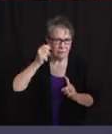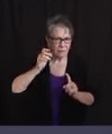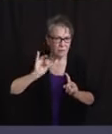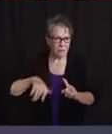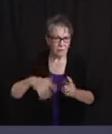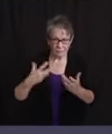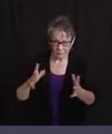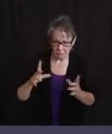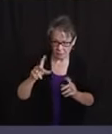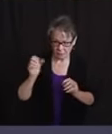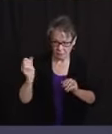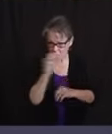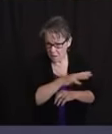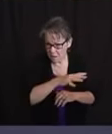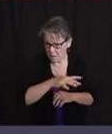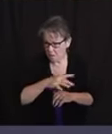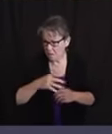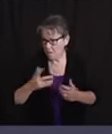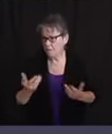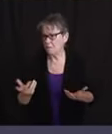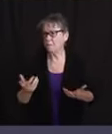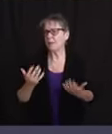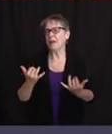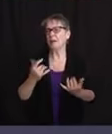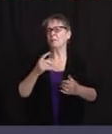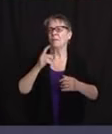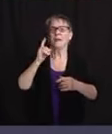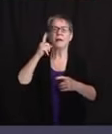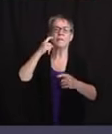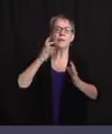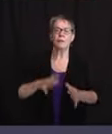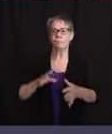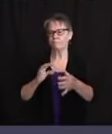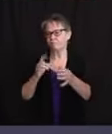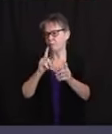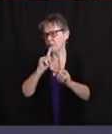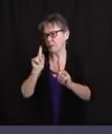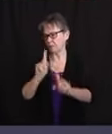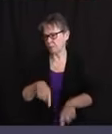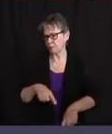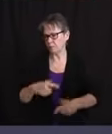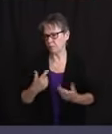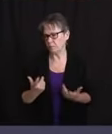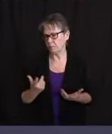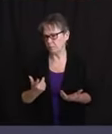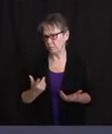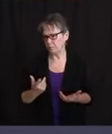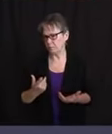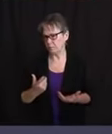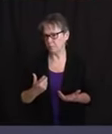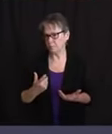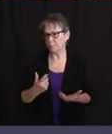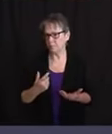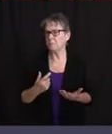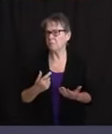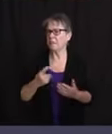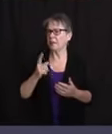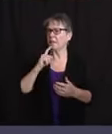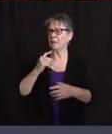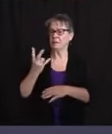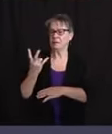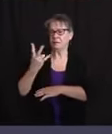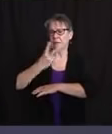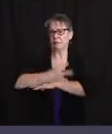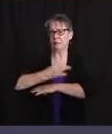postmark date and 7 days are sufficient, so those are adequate. Having said that, I